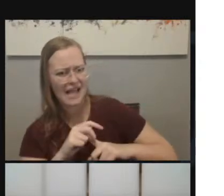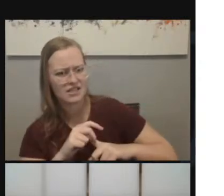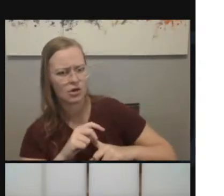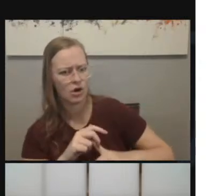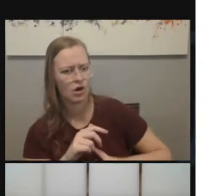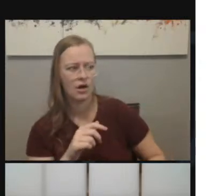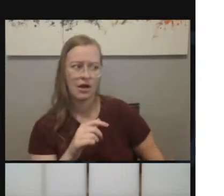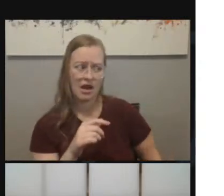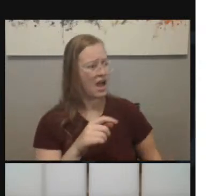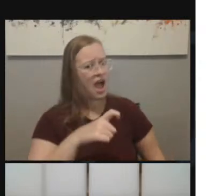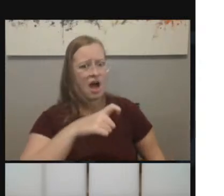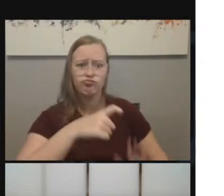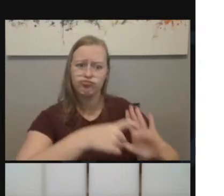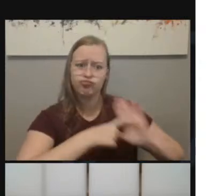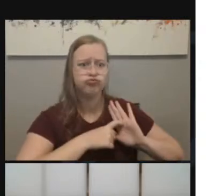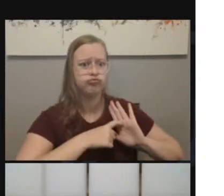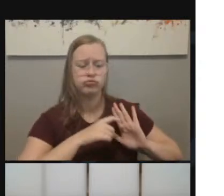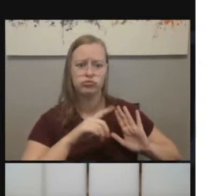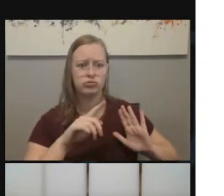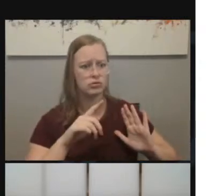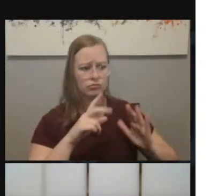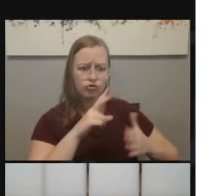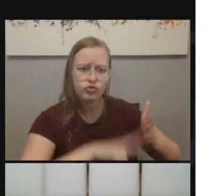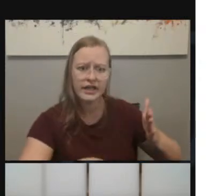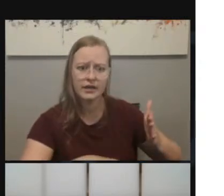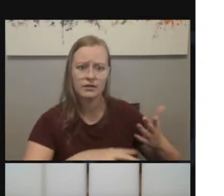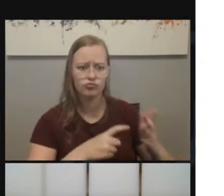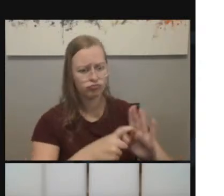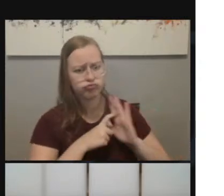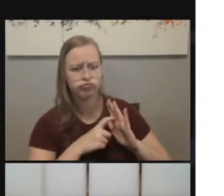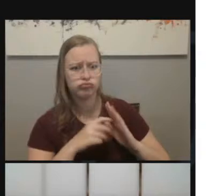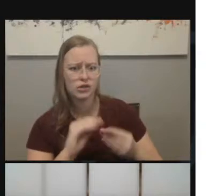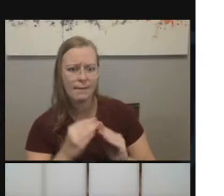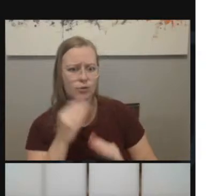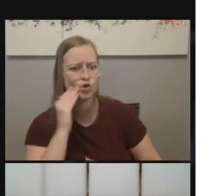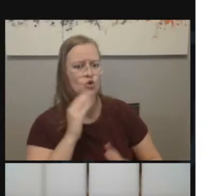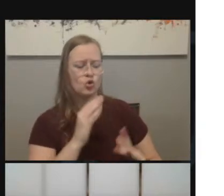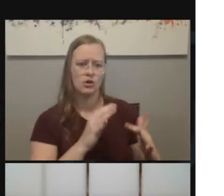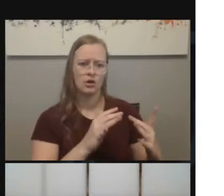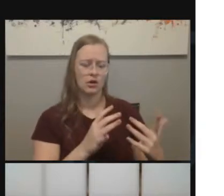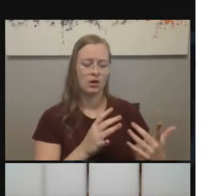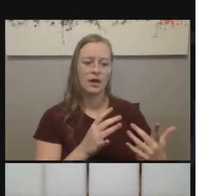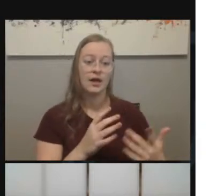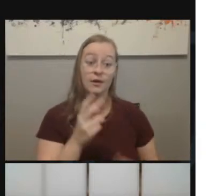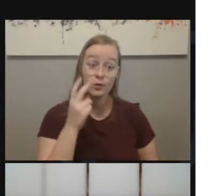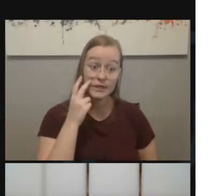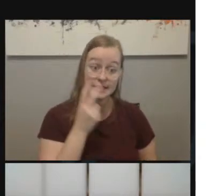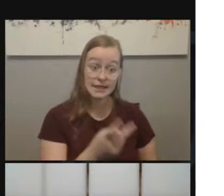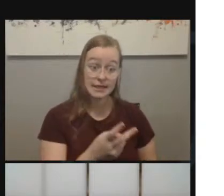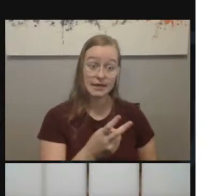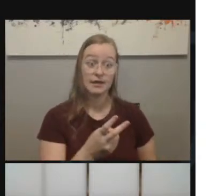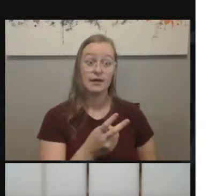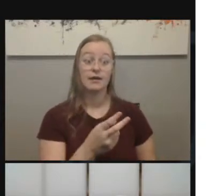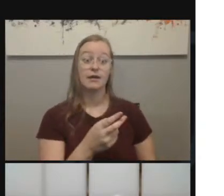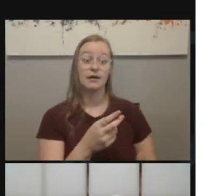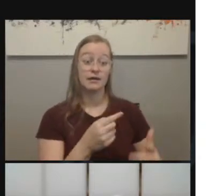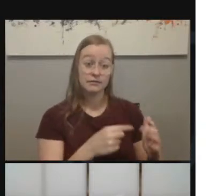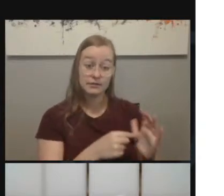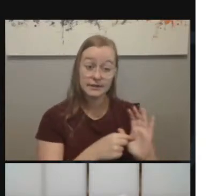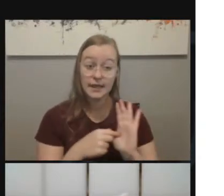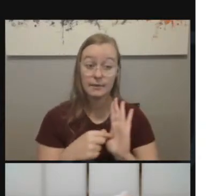literate. He had to have been numerate. And what we're seeing is a demonstration